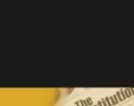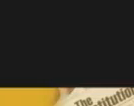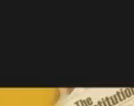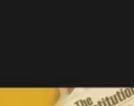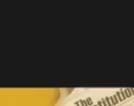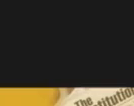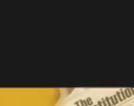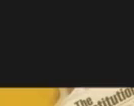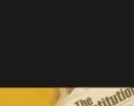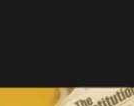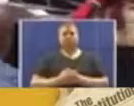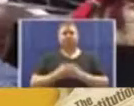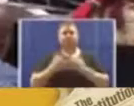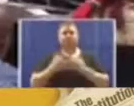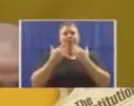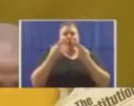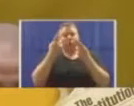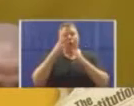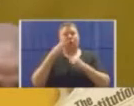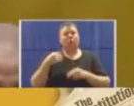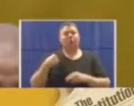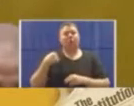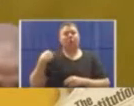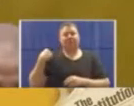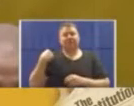you. Thank you. The Honourable Minister.